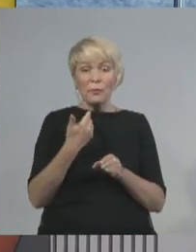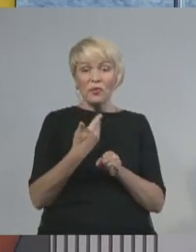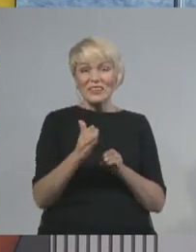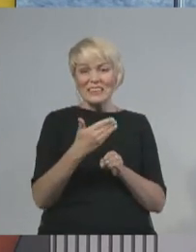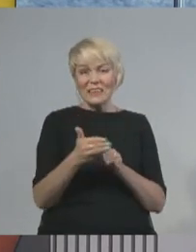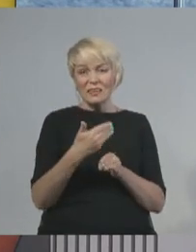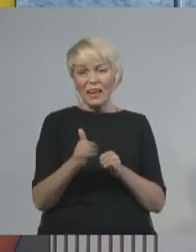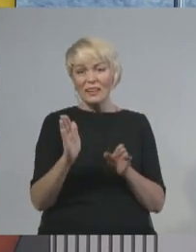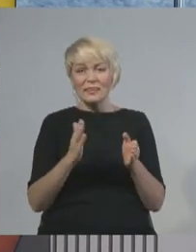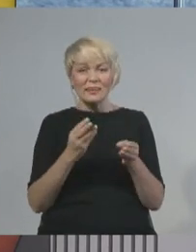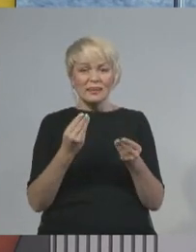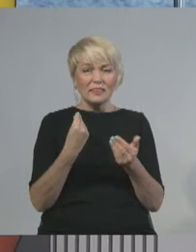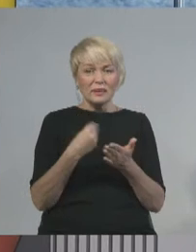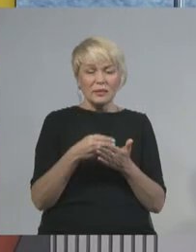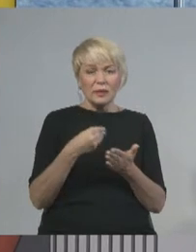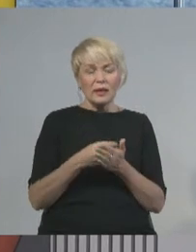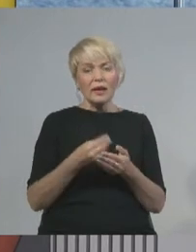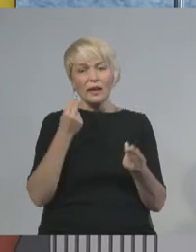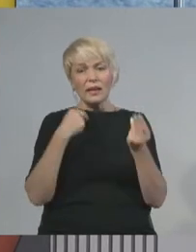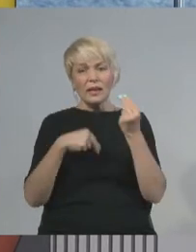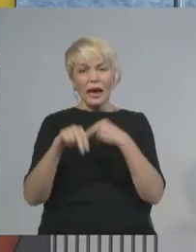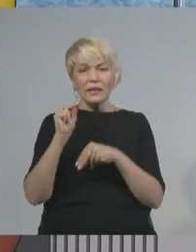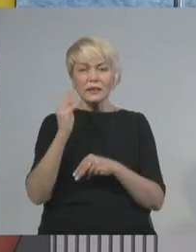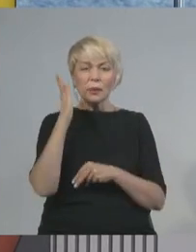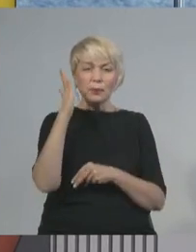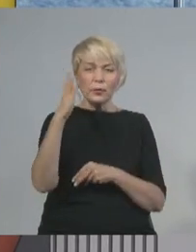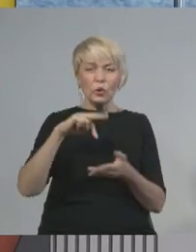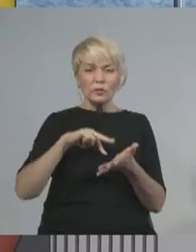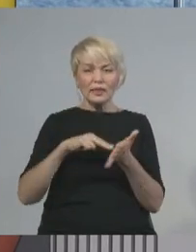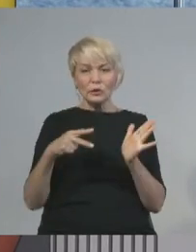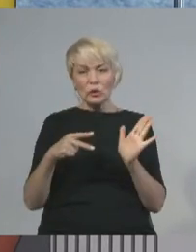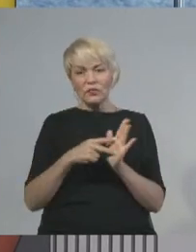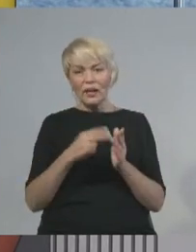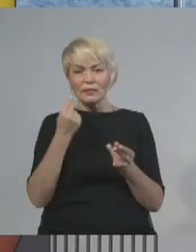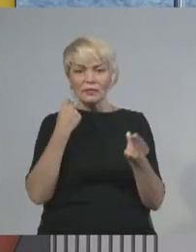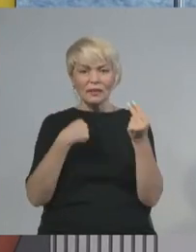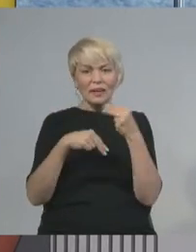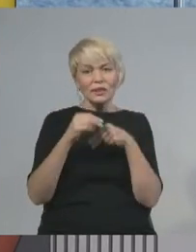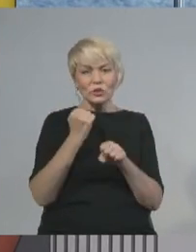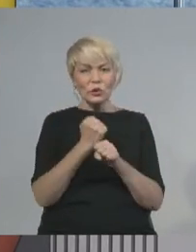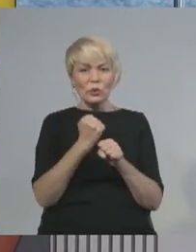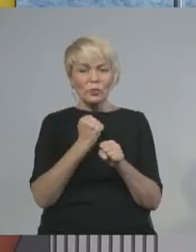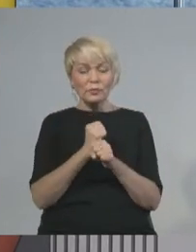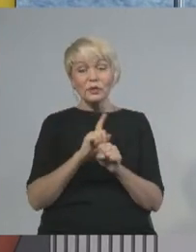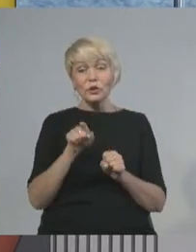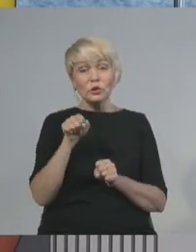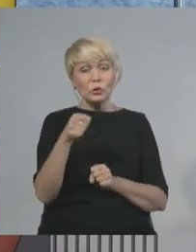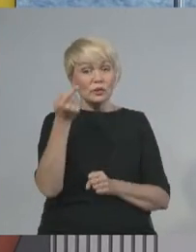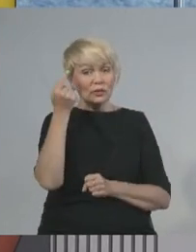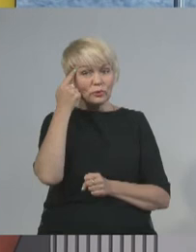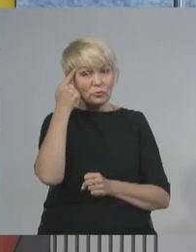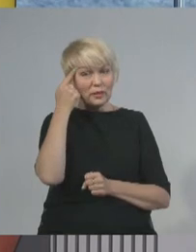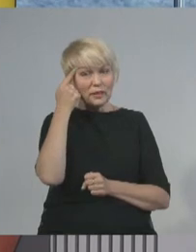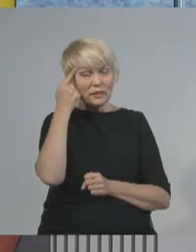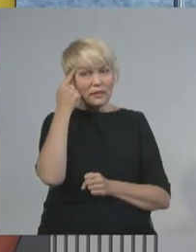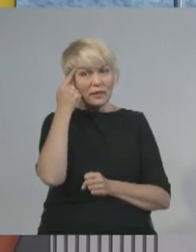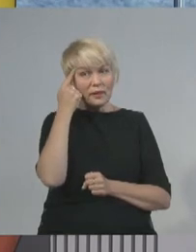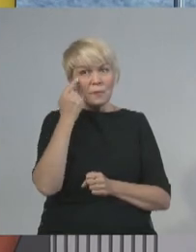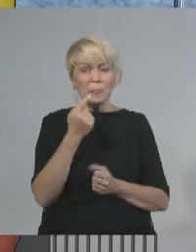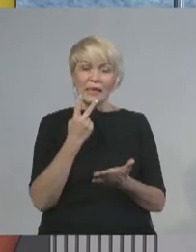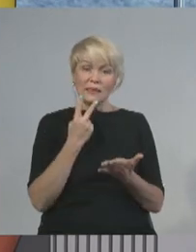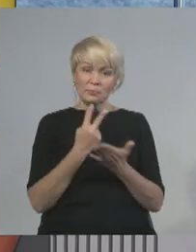basis sending us donates but this way we will make better forecasts what do you think